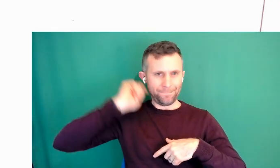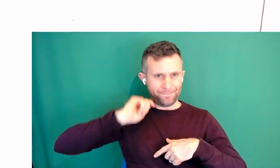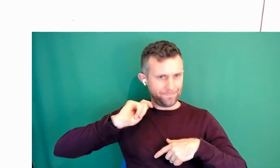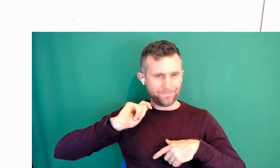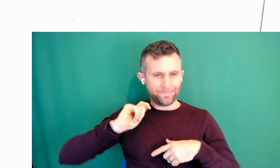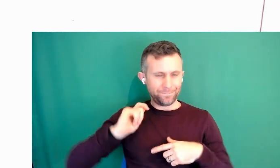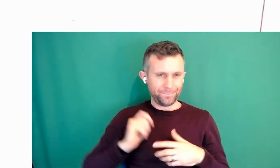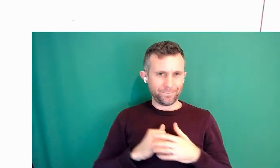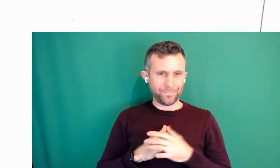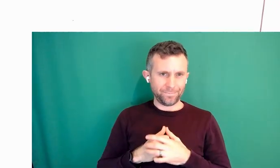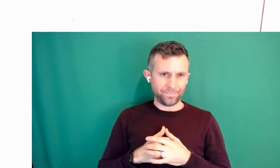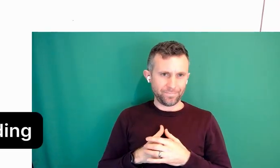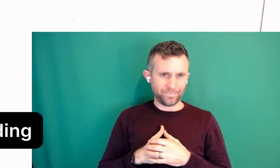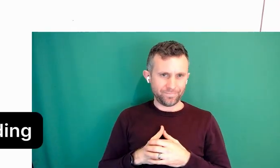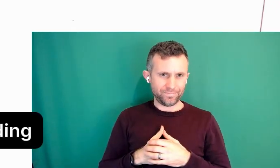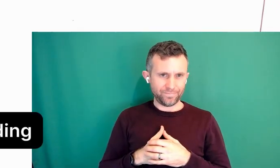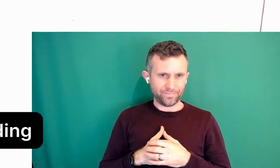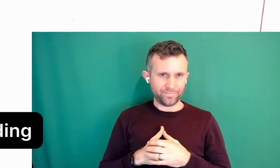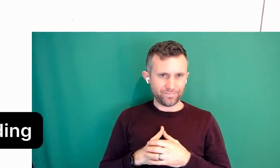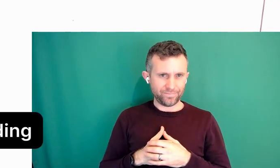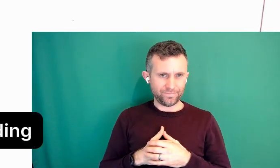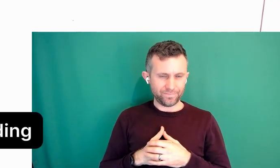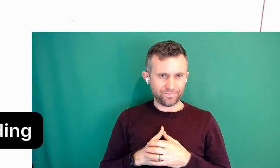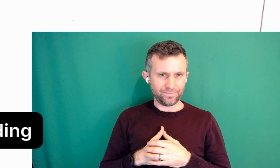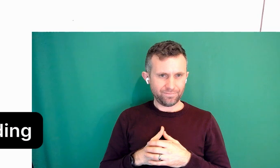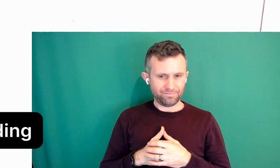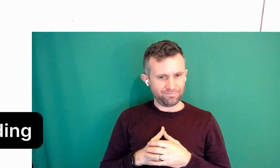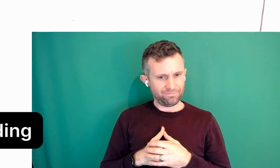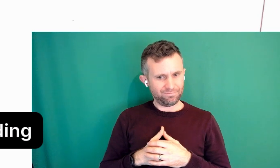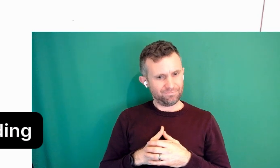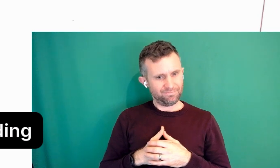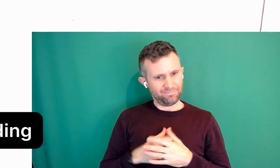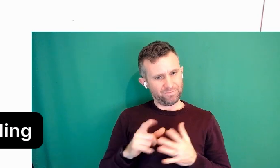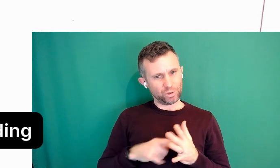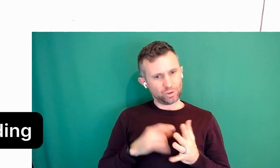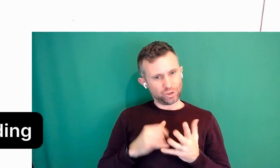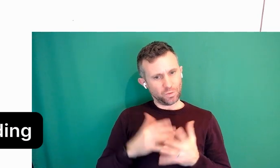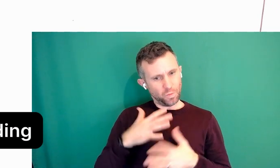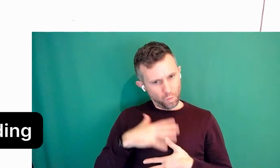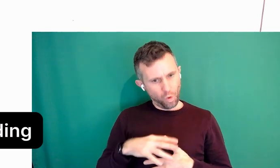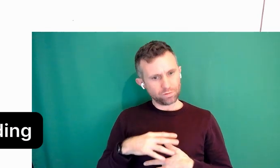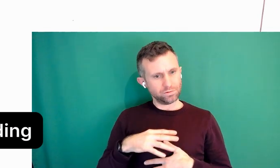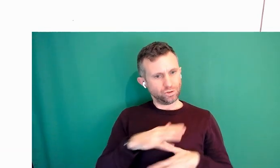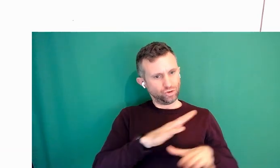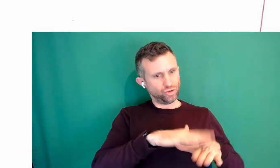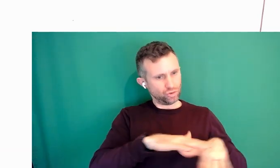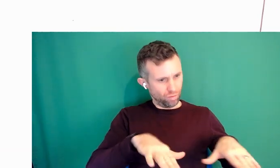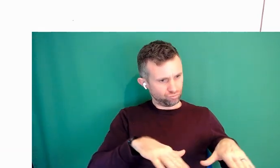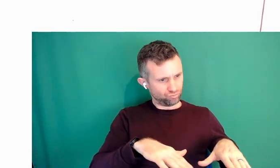of. Unfortunately, George also had a vice of overspending,